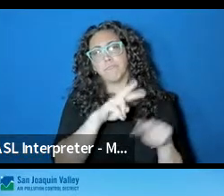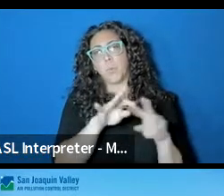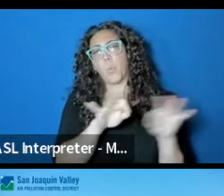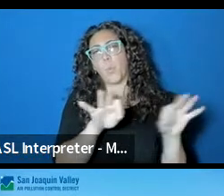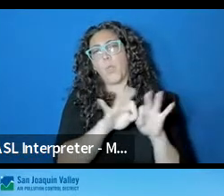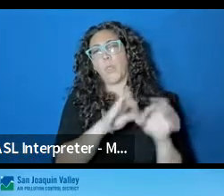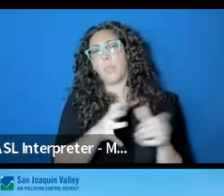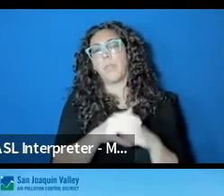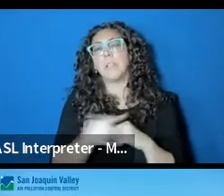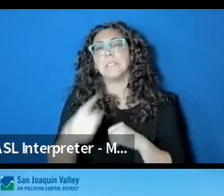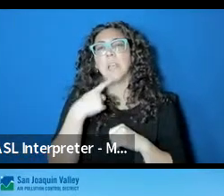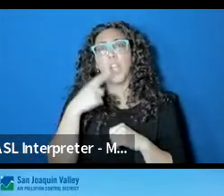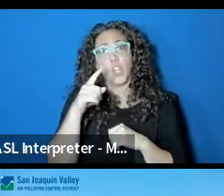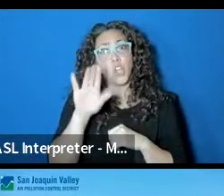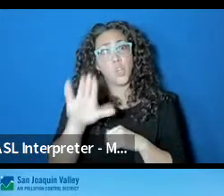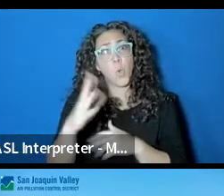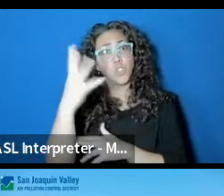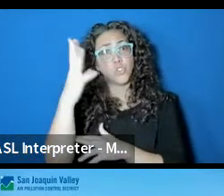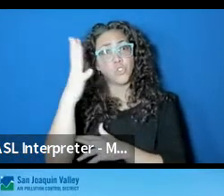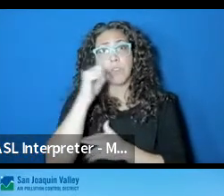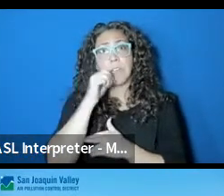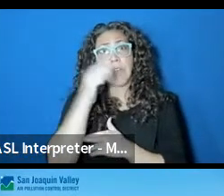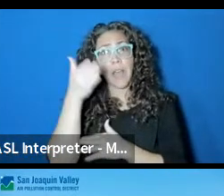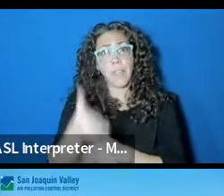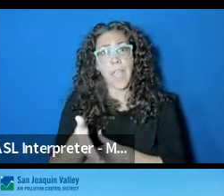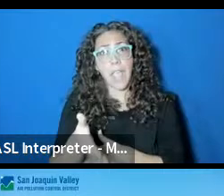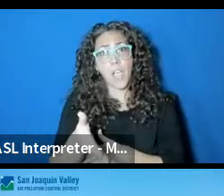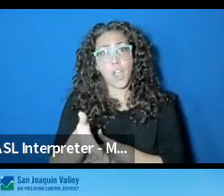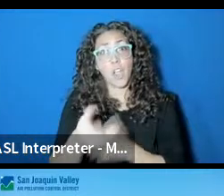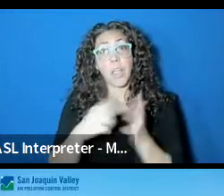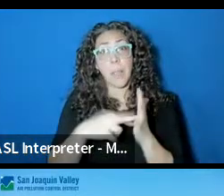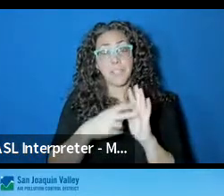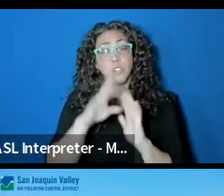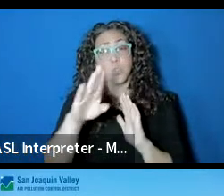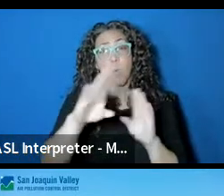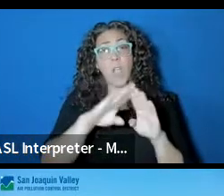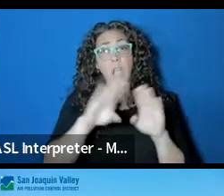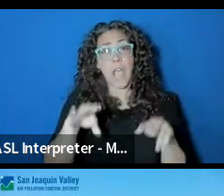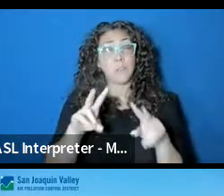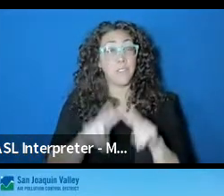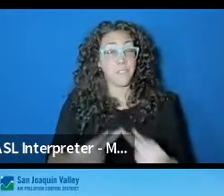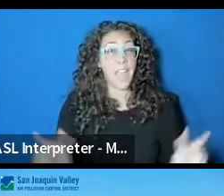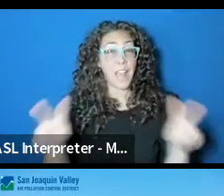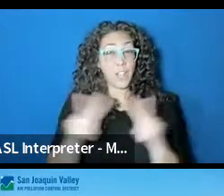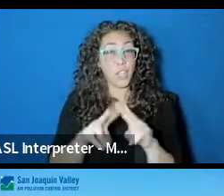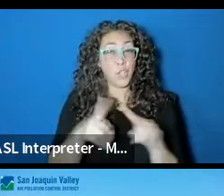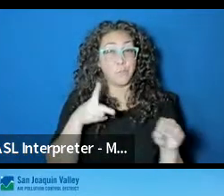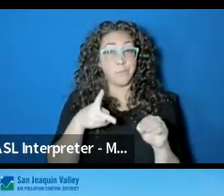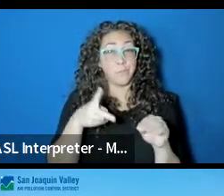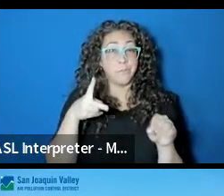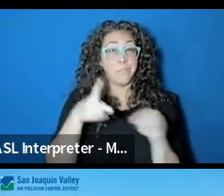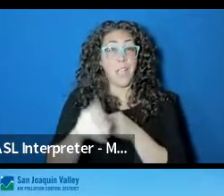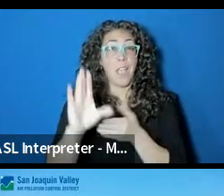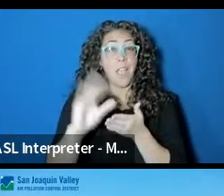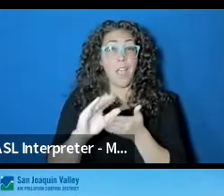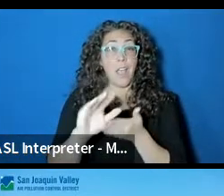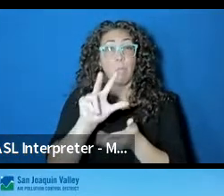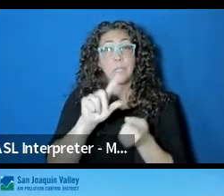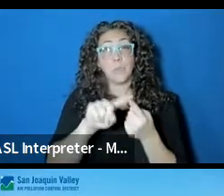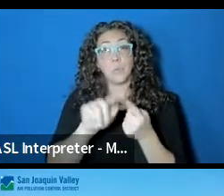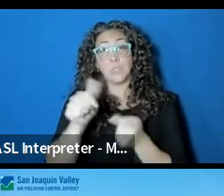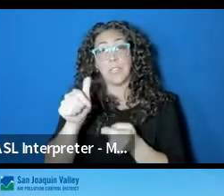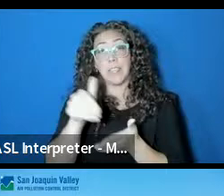tree there cut the value of my home between $3,000 and